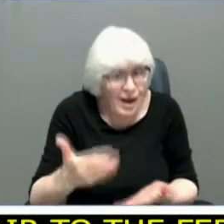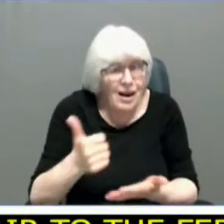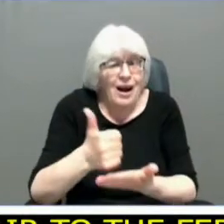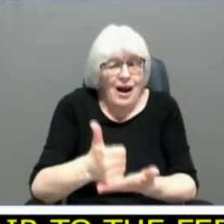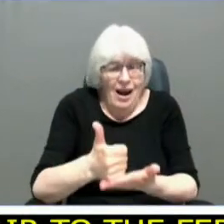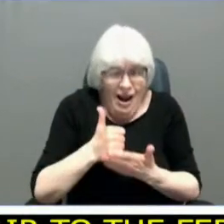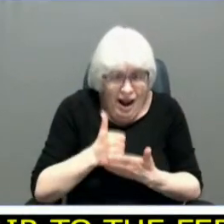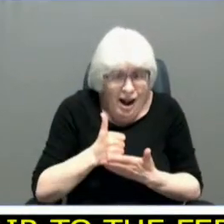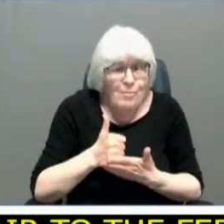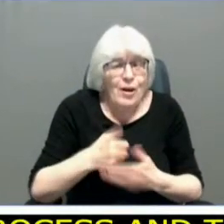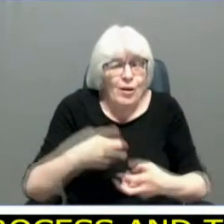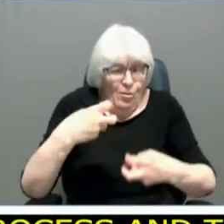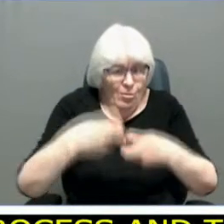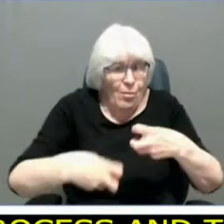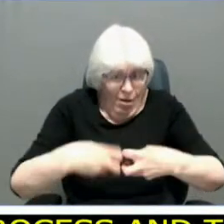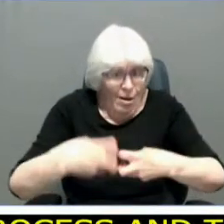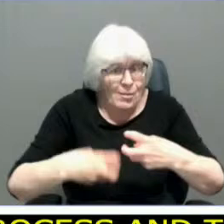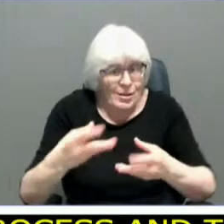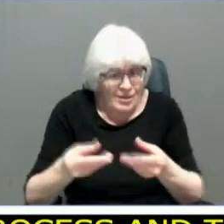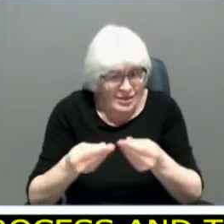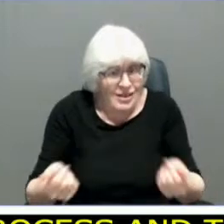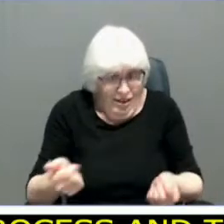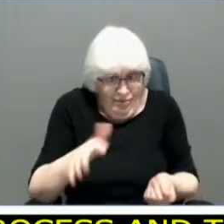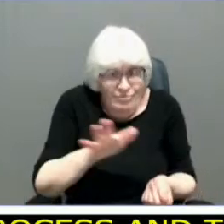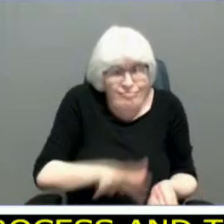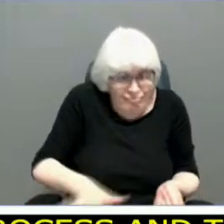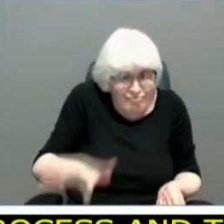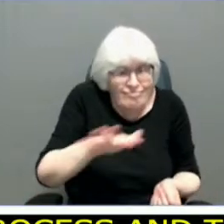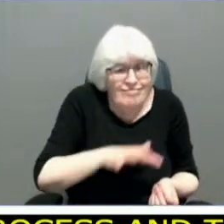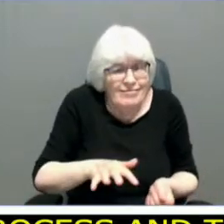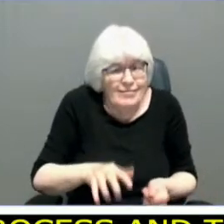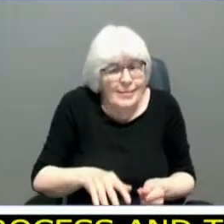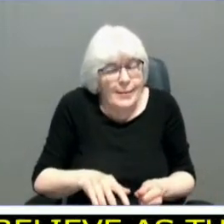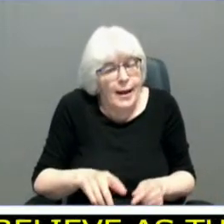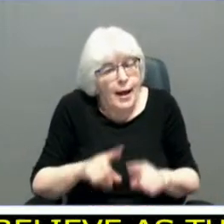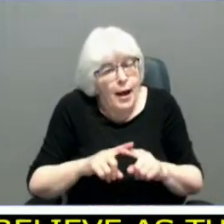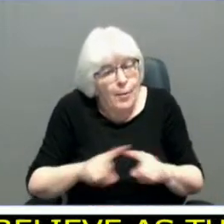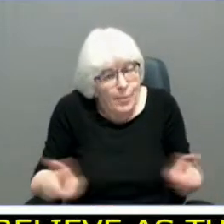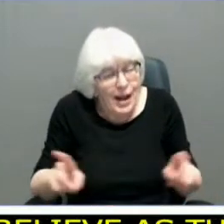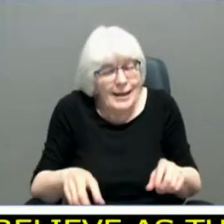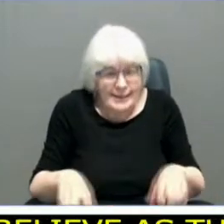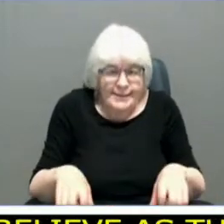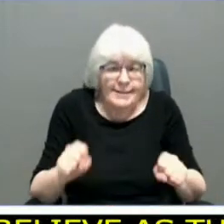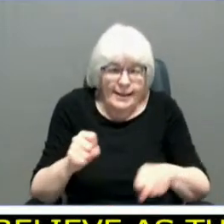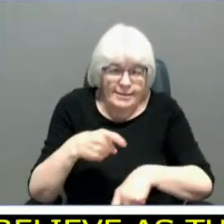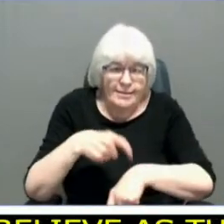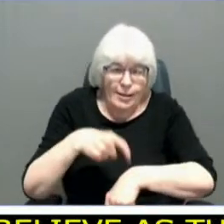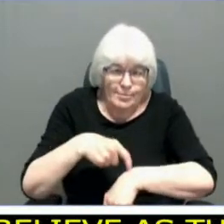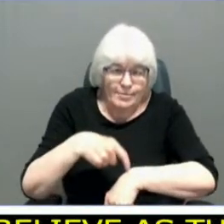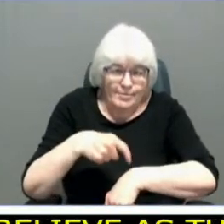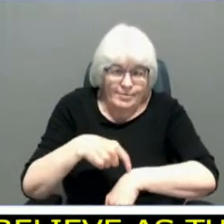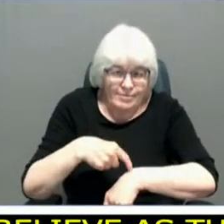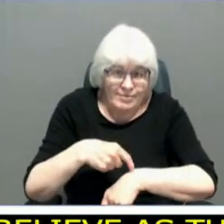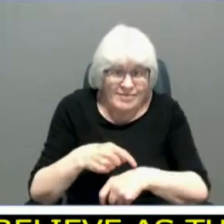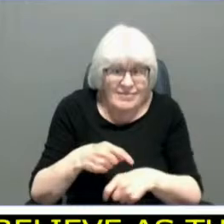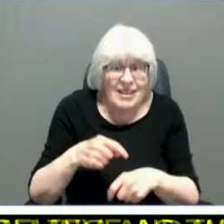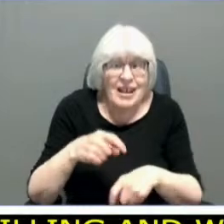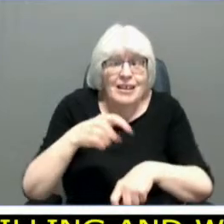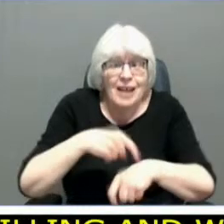well. And the reality is, some of it does take time. It's just, are the timeframes equivalent with the objectives